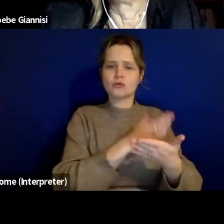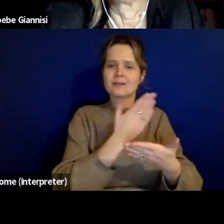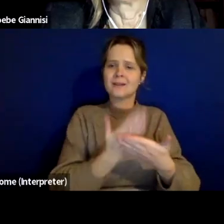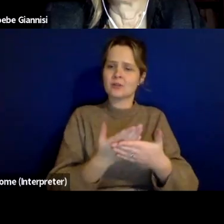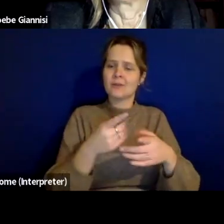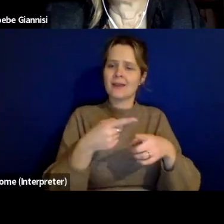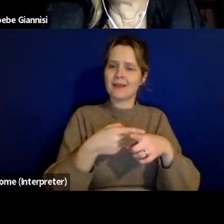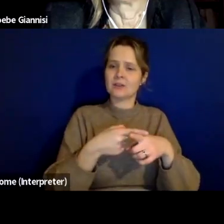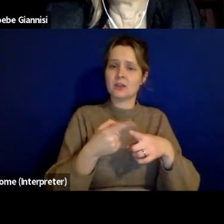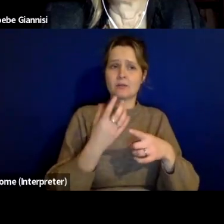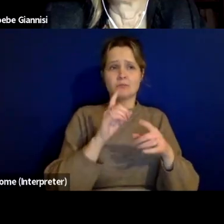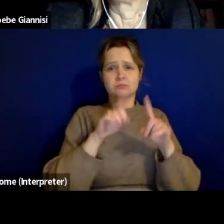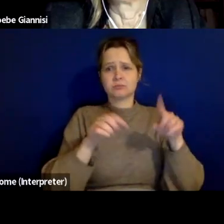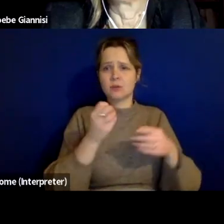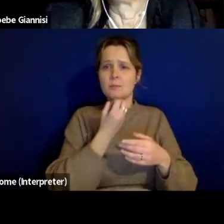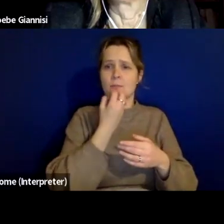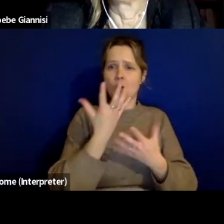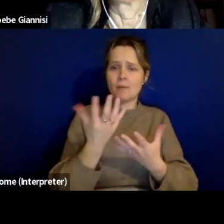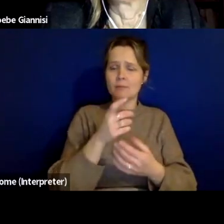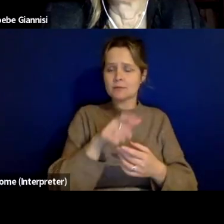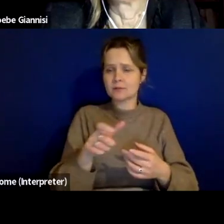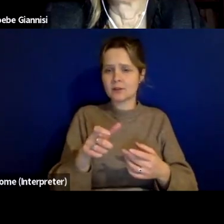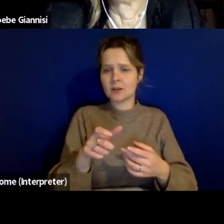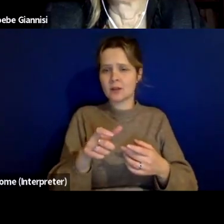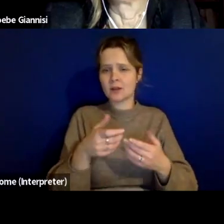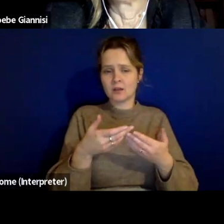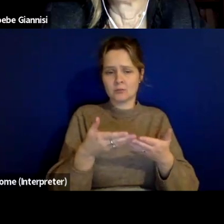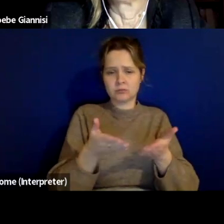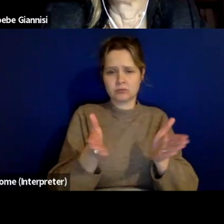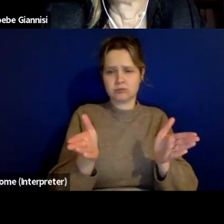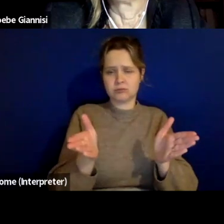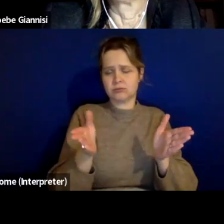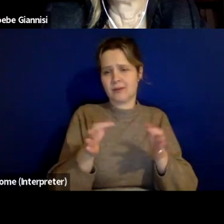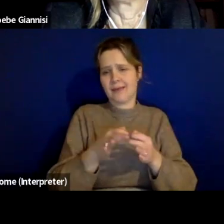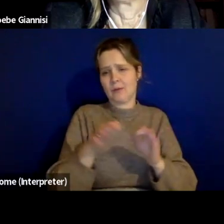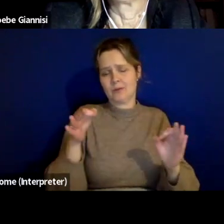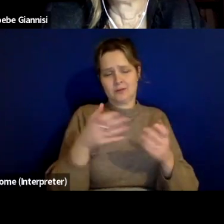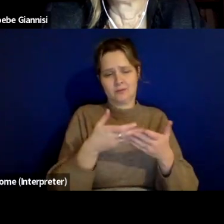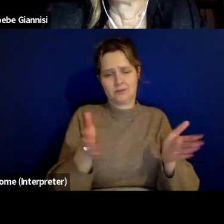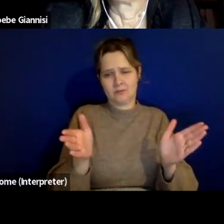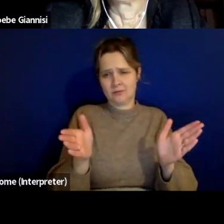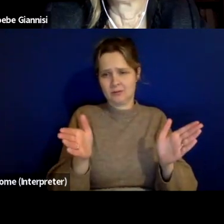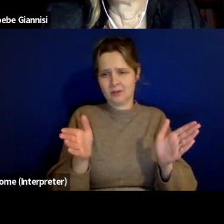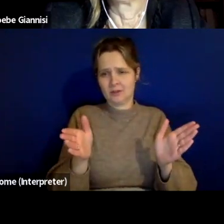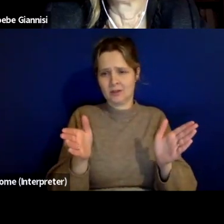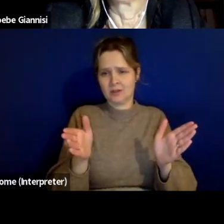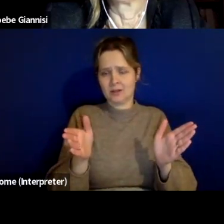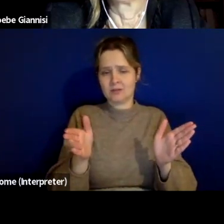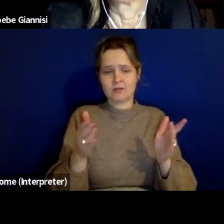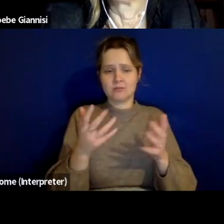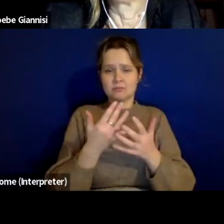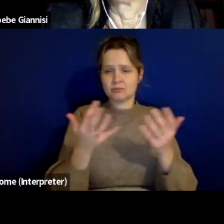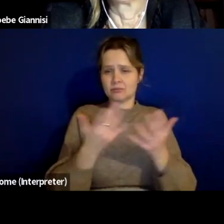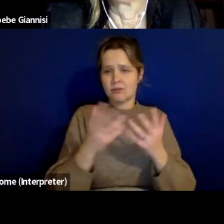contemporary poets, expanding the linguistic boundary, reflecting on themes such